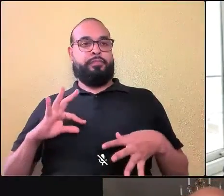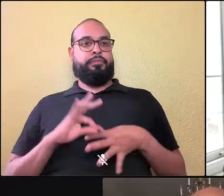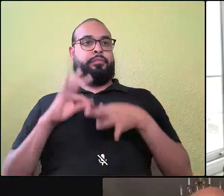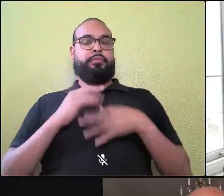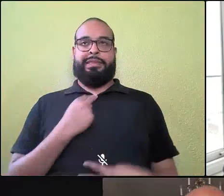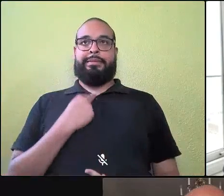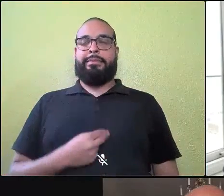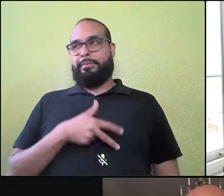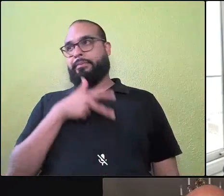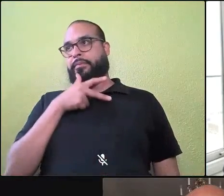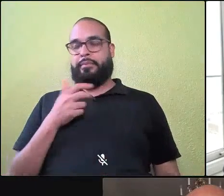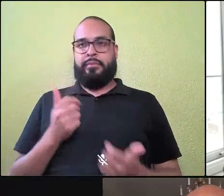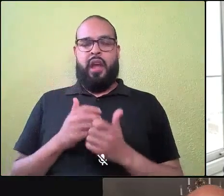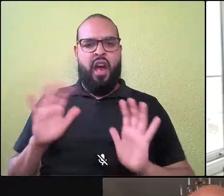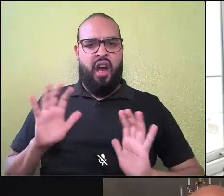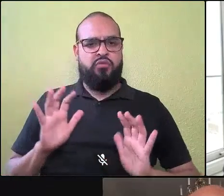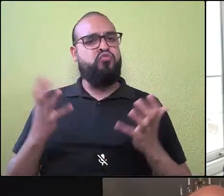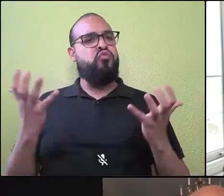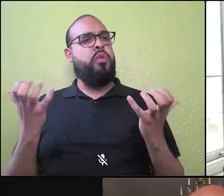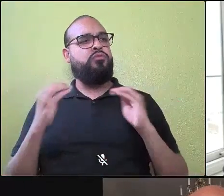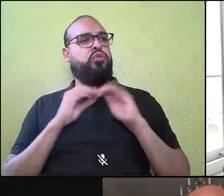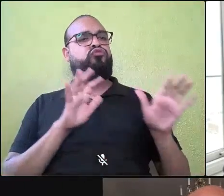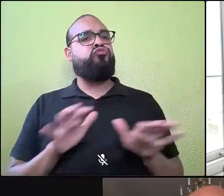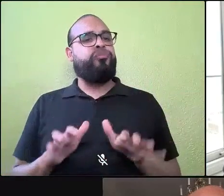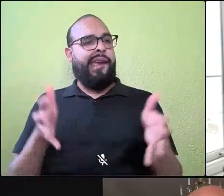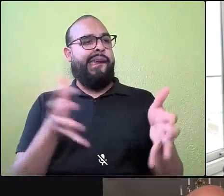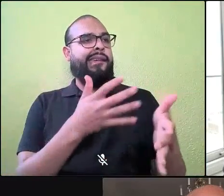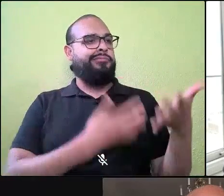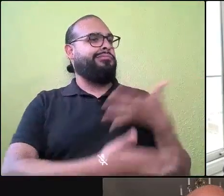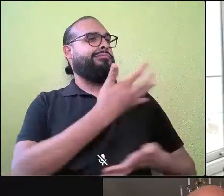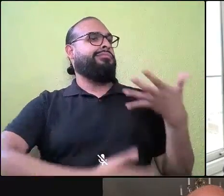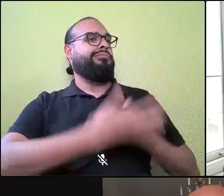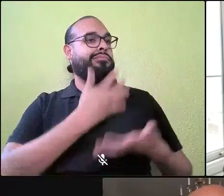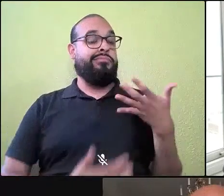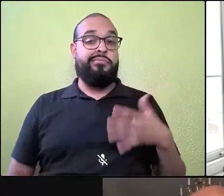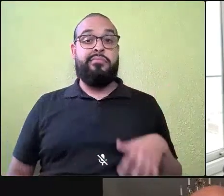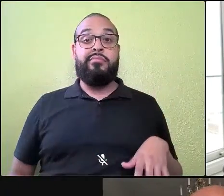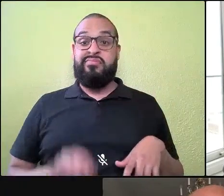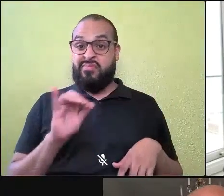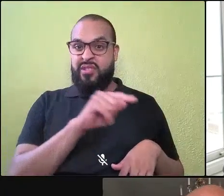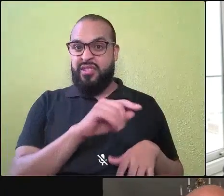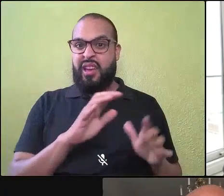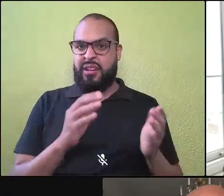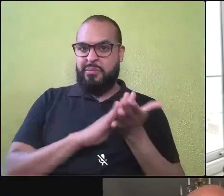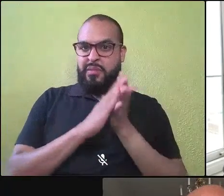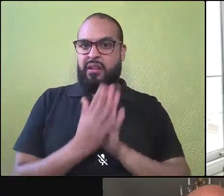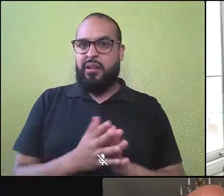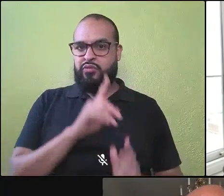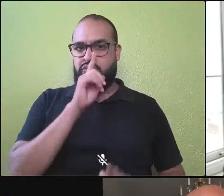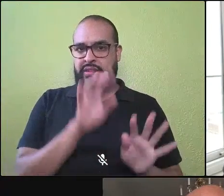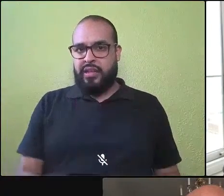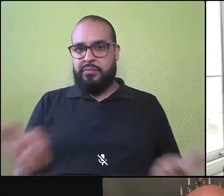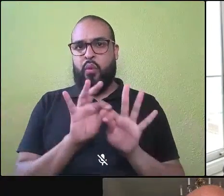path. And I realized that one, it was needed, and two, people just wanted a meaningful opportunity to connect with folks. And so now that is